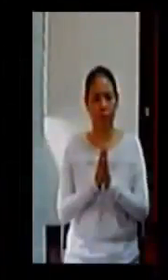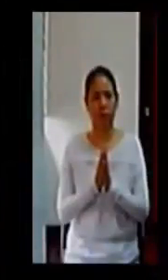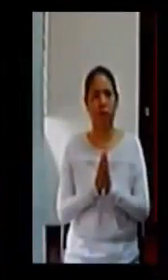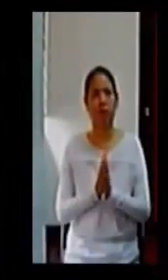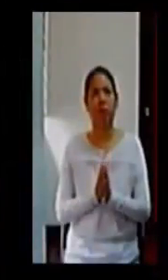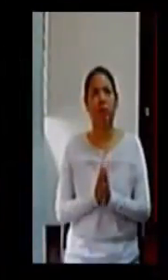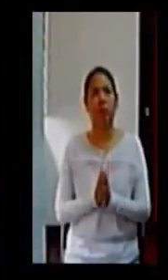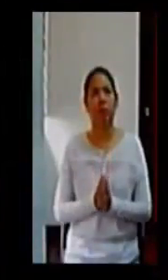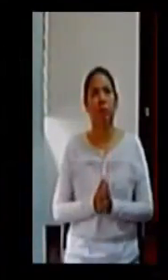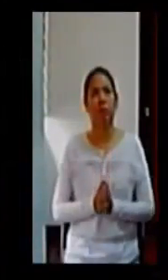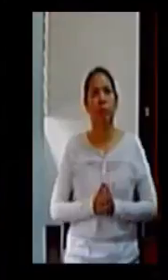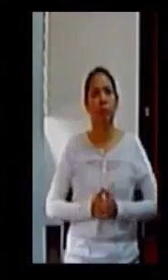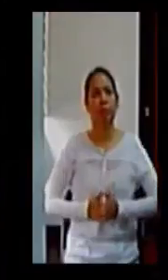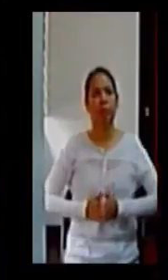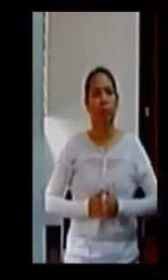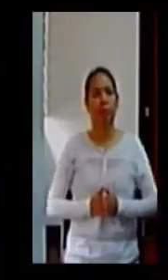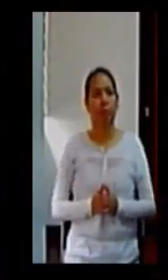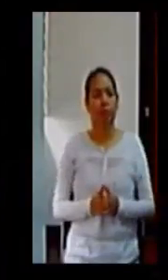Everyone may now be seated.